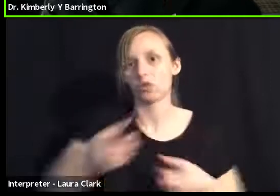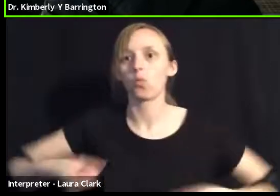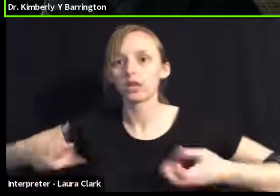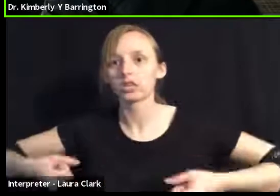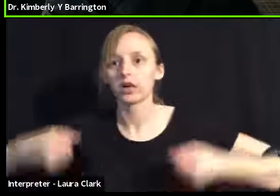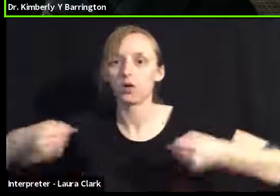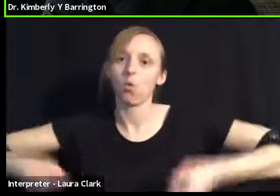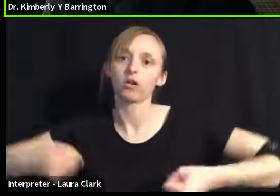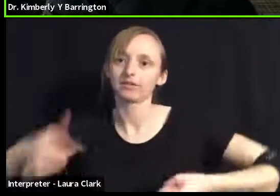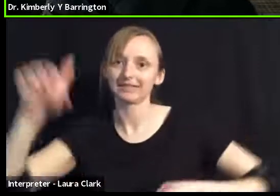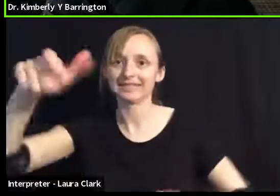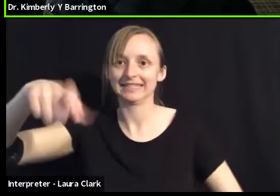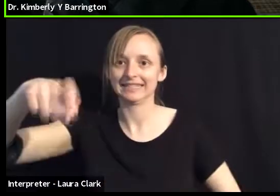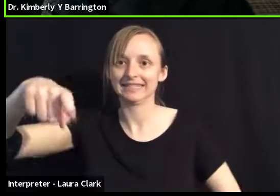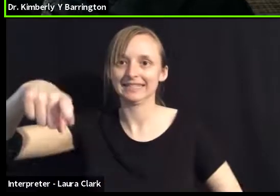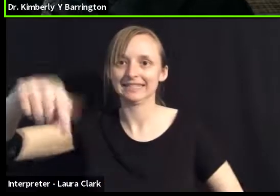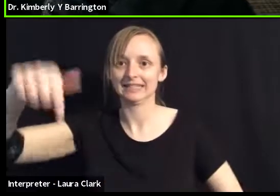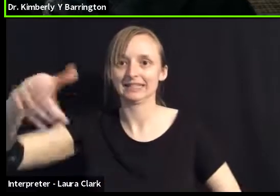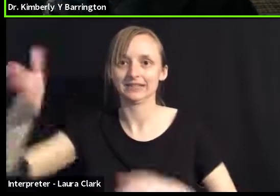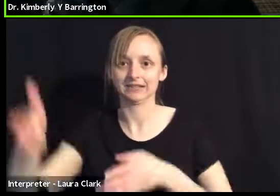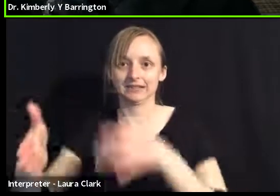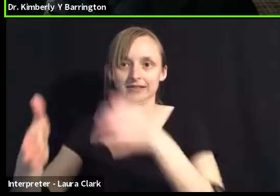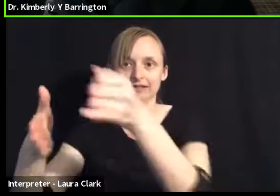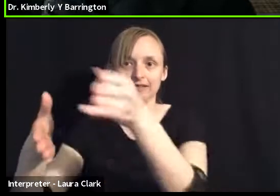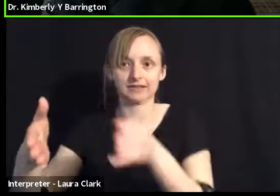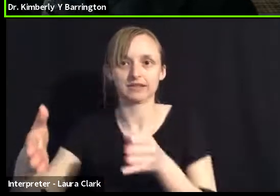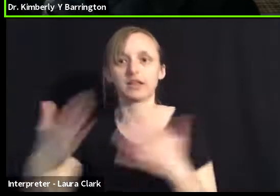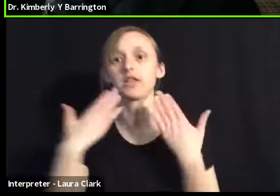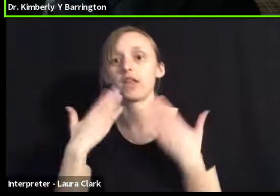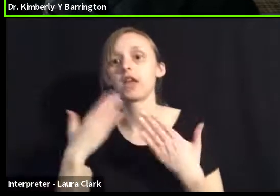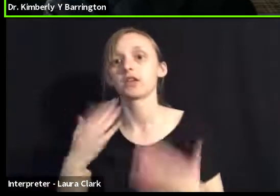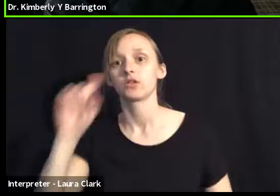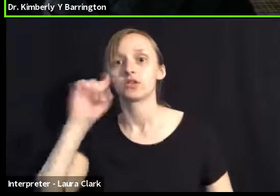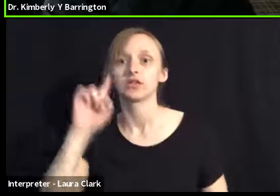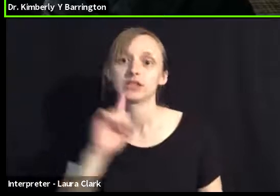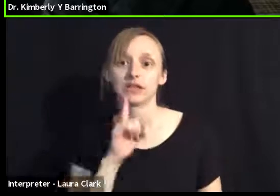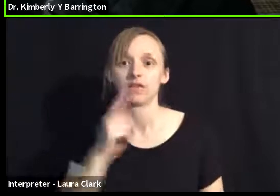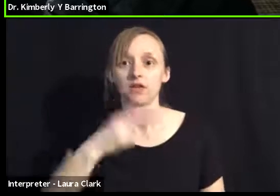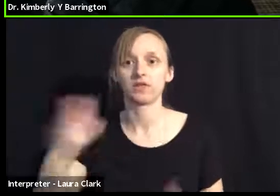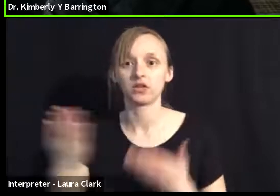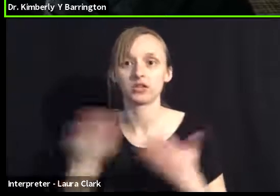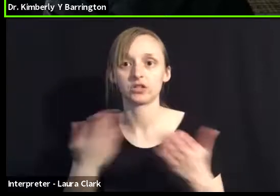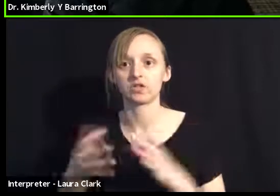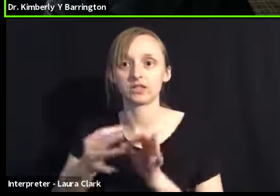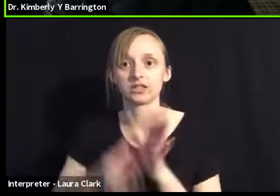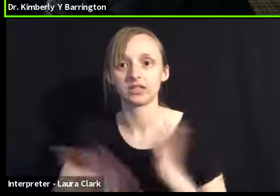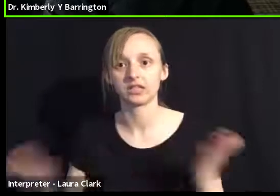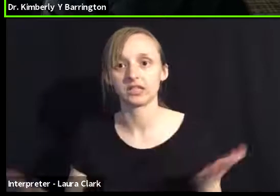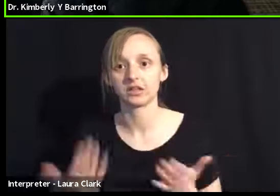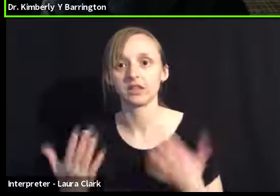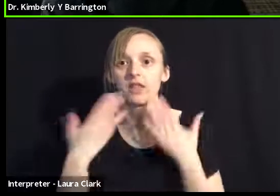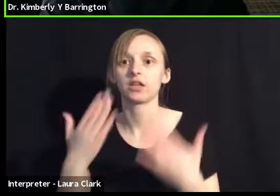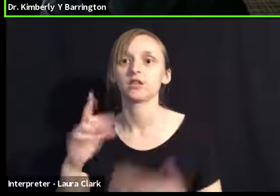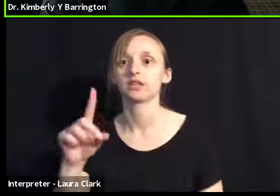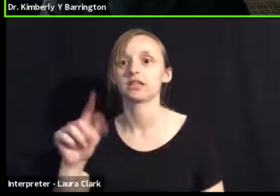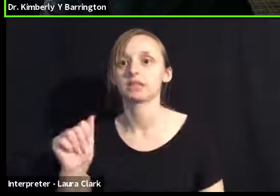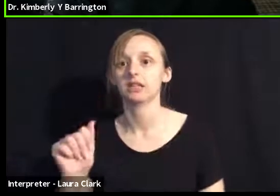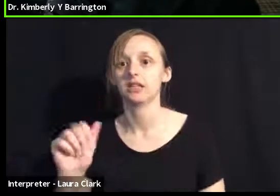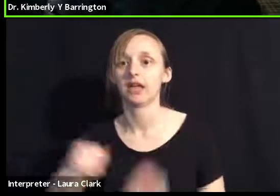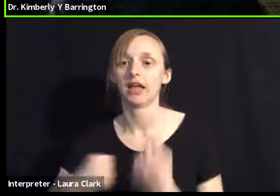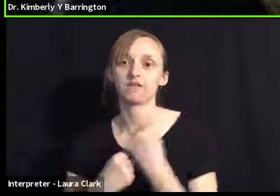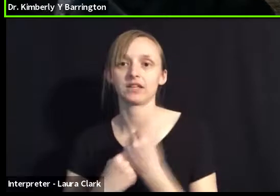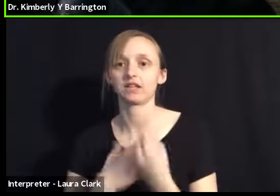want to say thank you so much to the Deaf and Hard of Hearing for being with us. We want to say thank you to Disability Advocates and 100 Shades